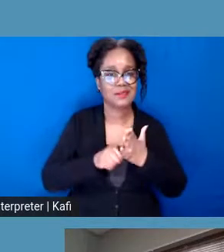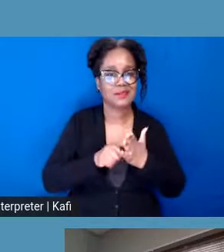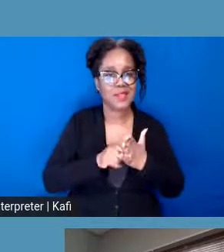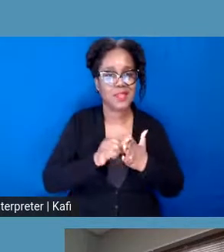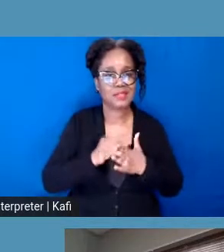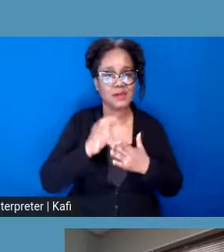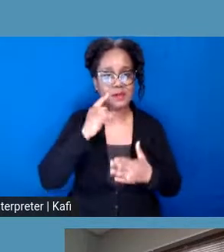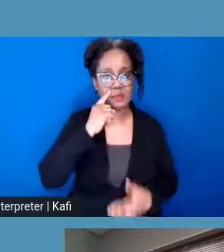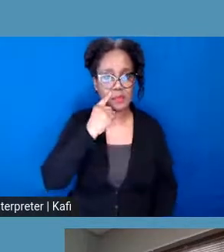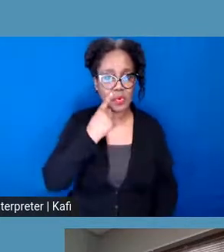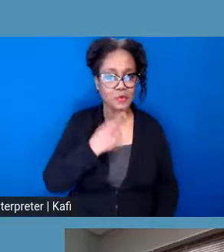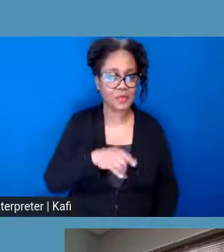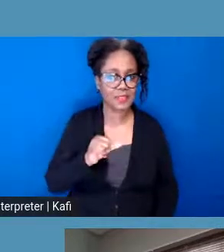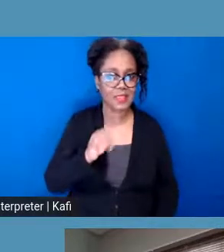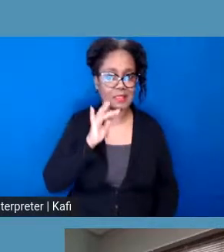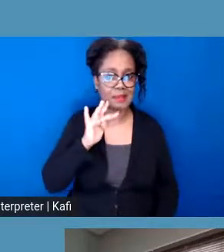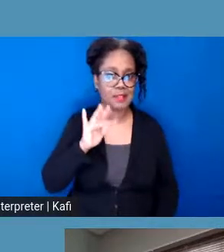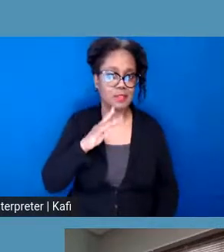pretty quickly.